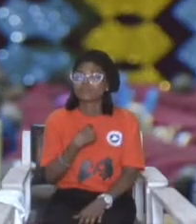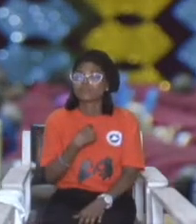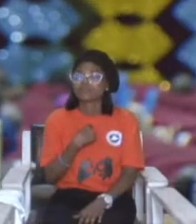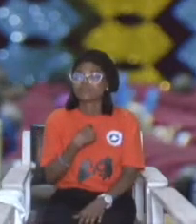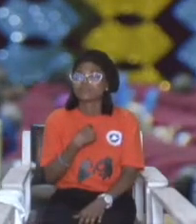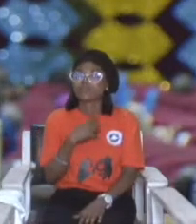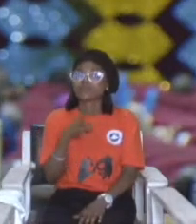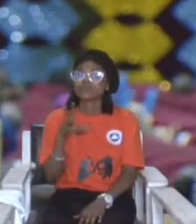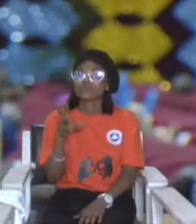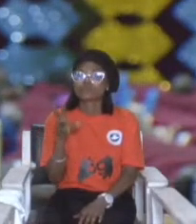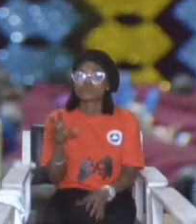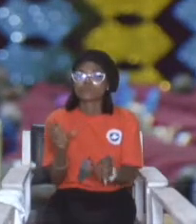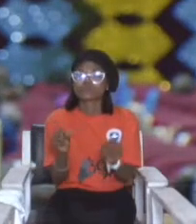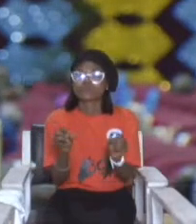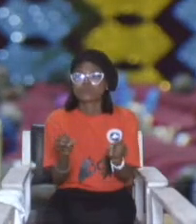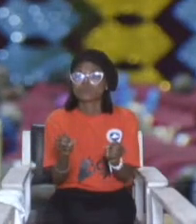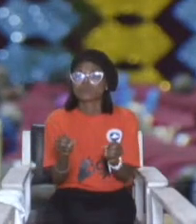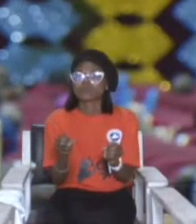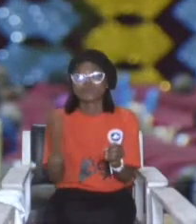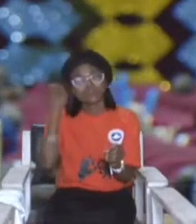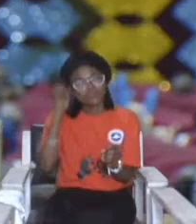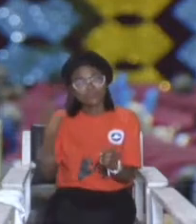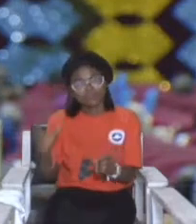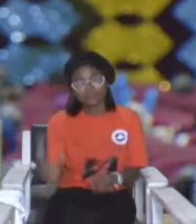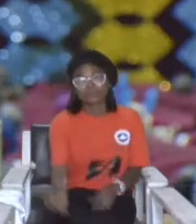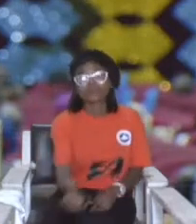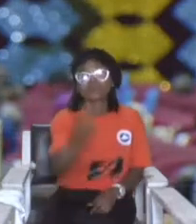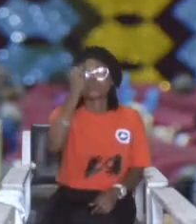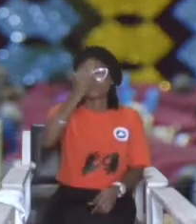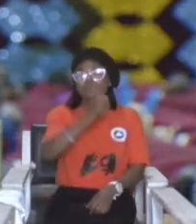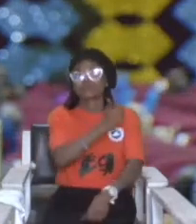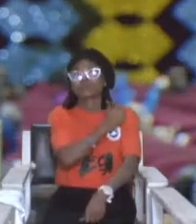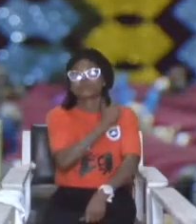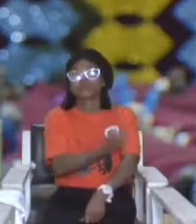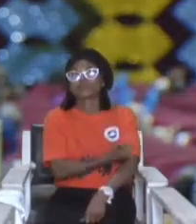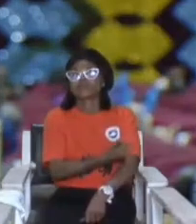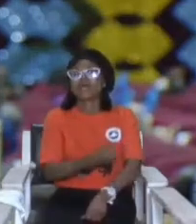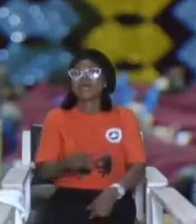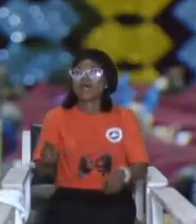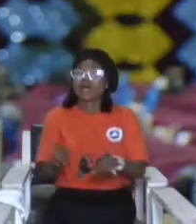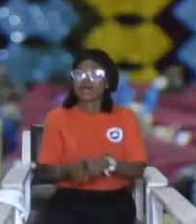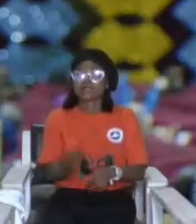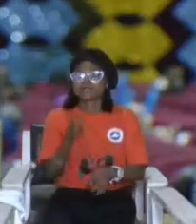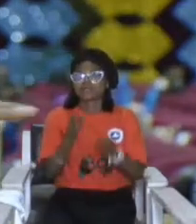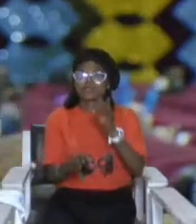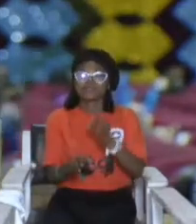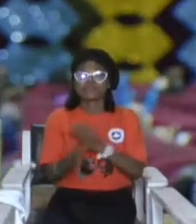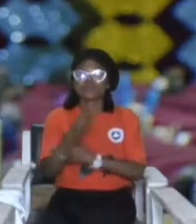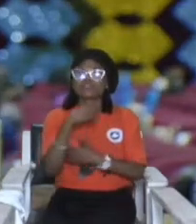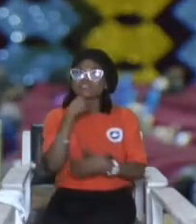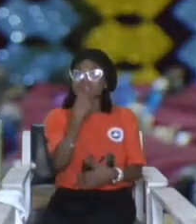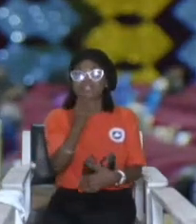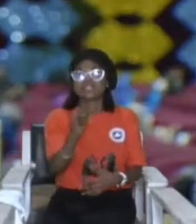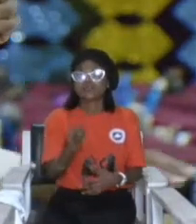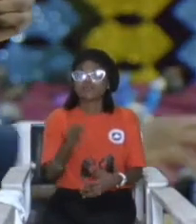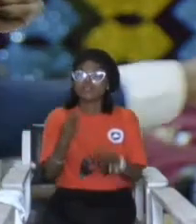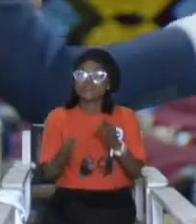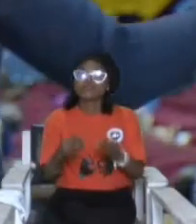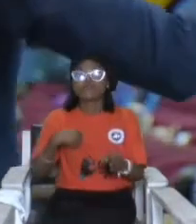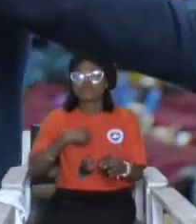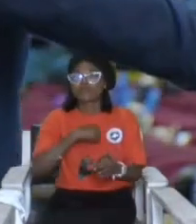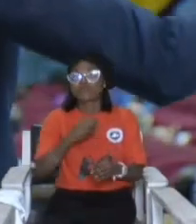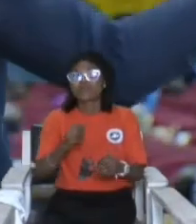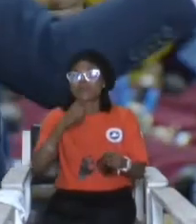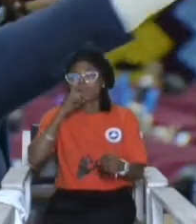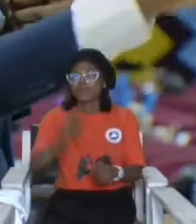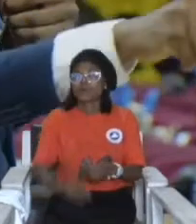So Moses took the authority as if God was saying to him, if we must proceed to the next level,